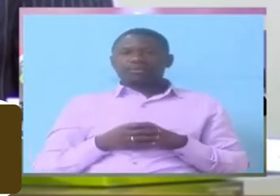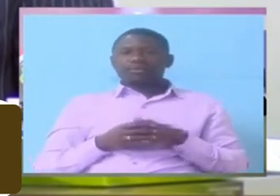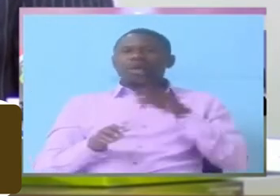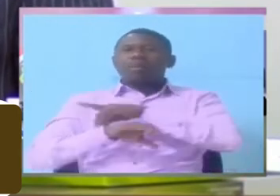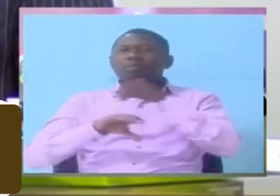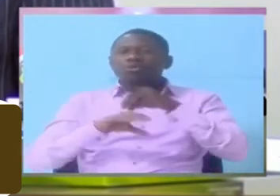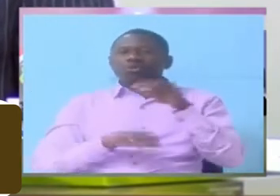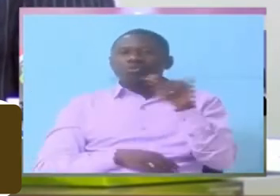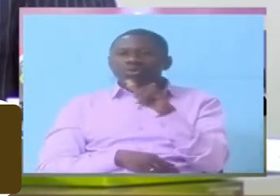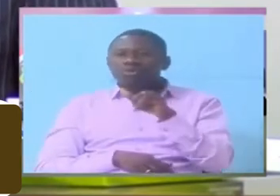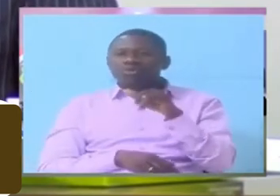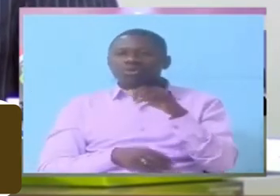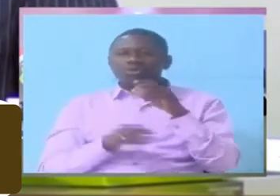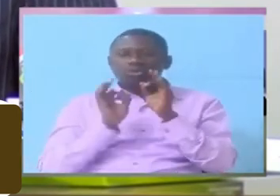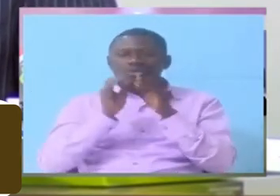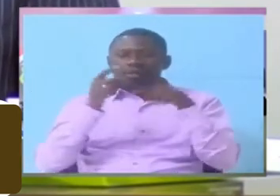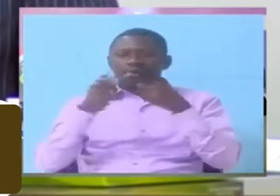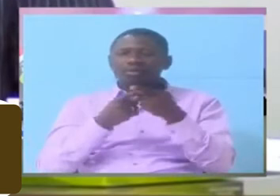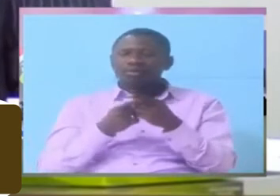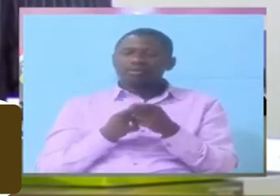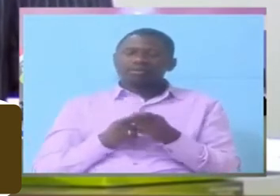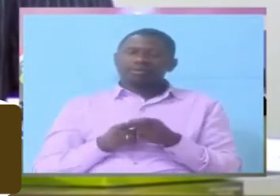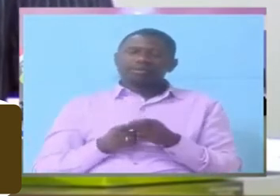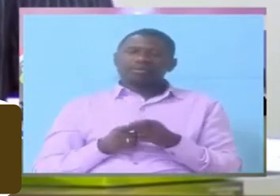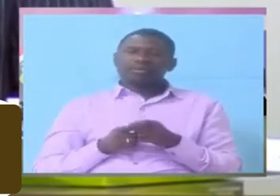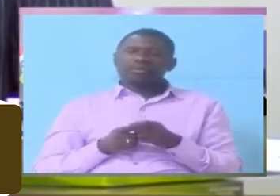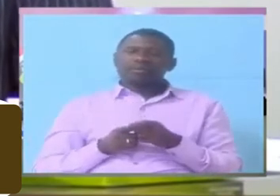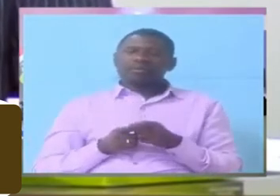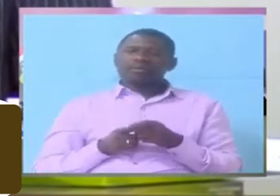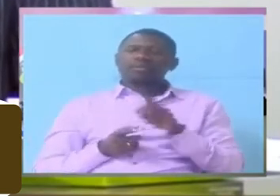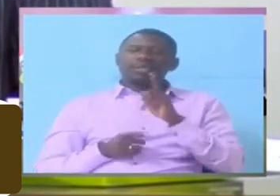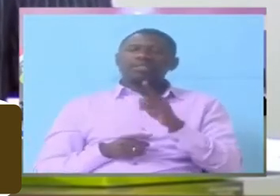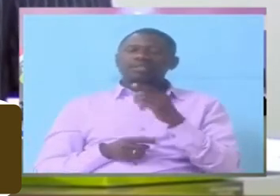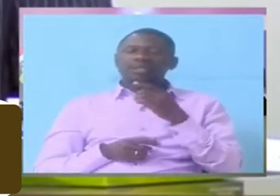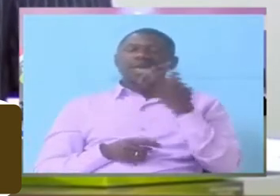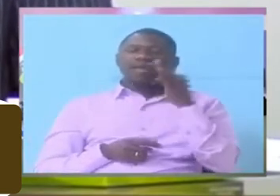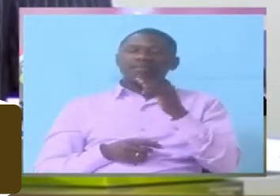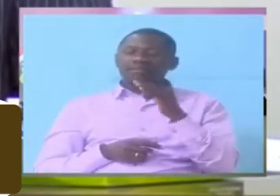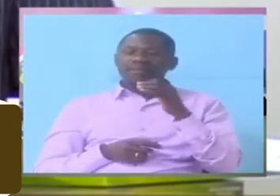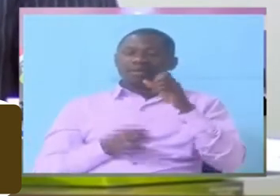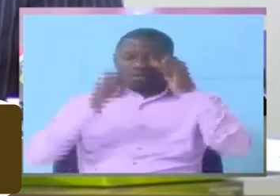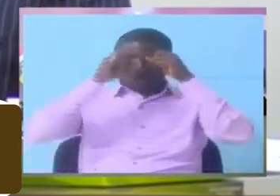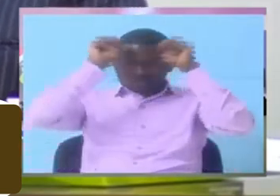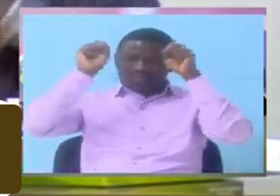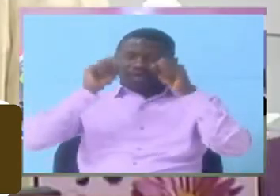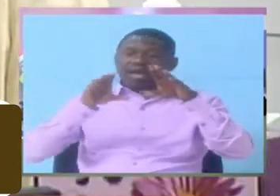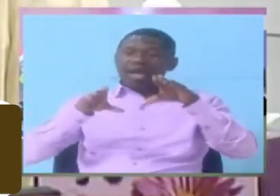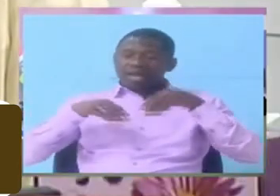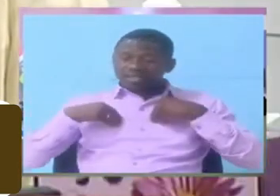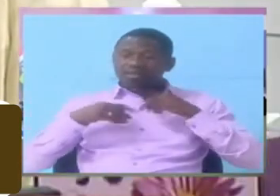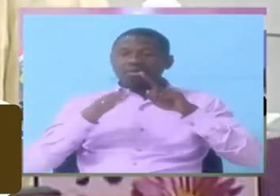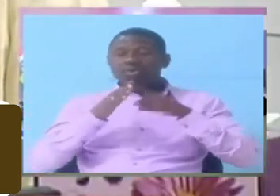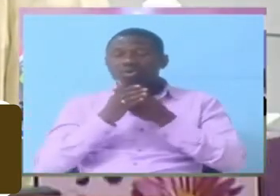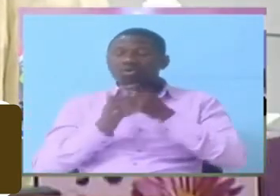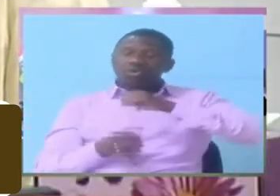to? The place du mala matin. Whether government accepted or denied. I mean, which position, my current position or my previous position? Your